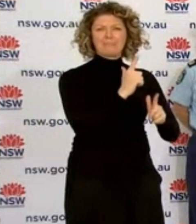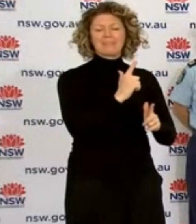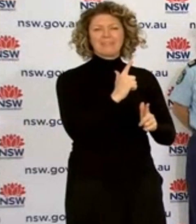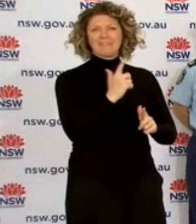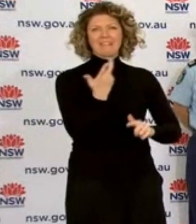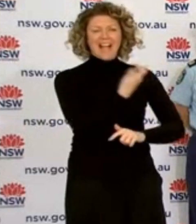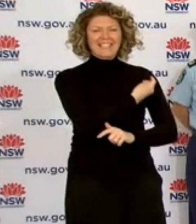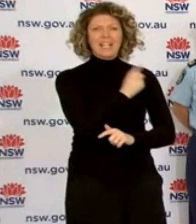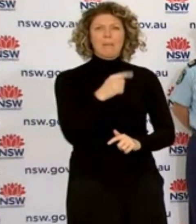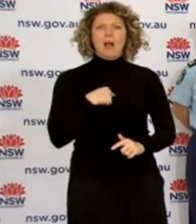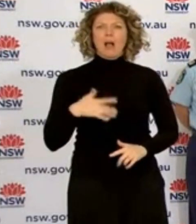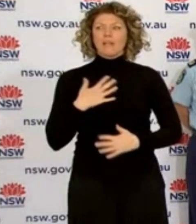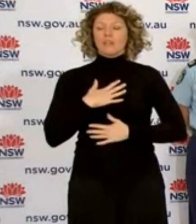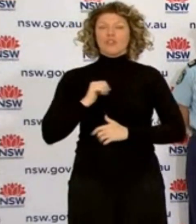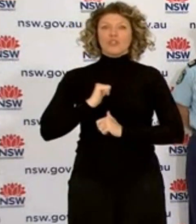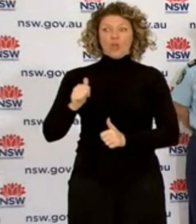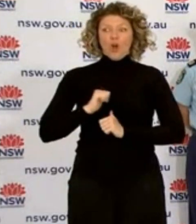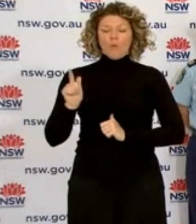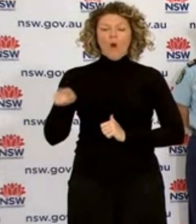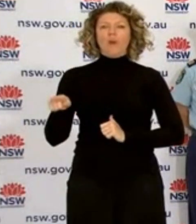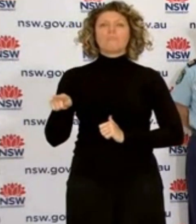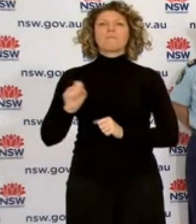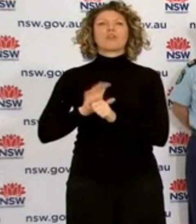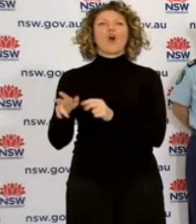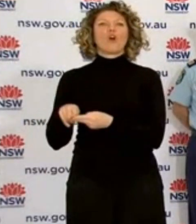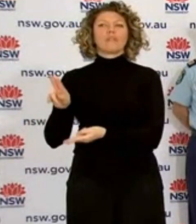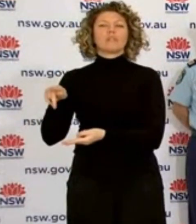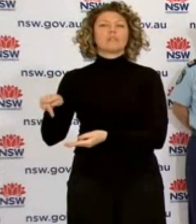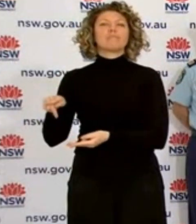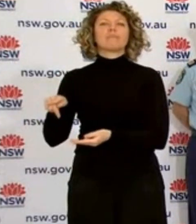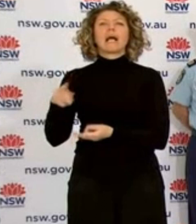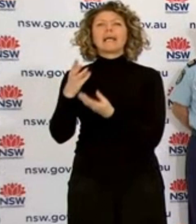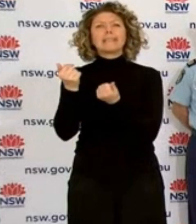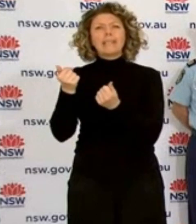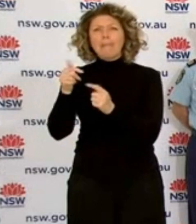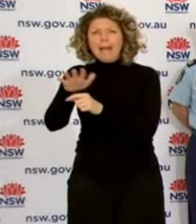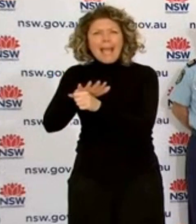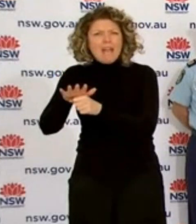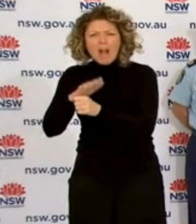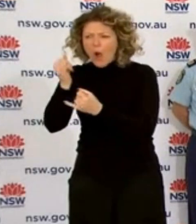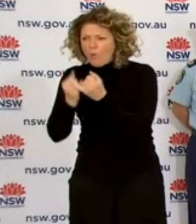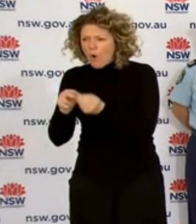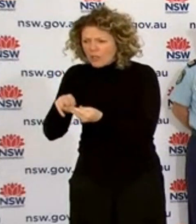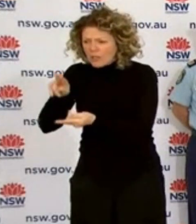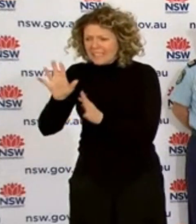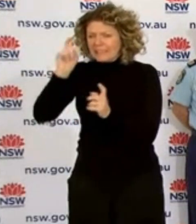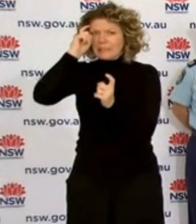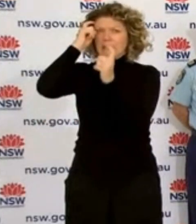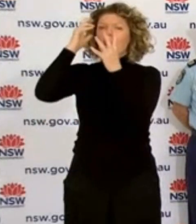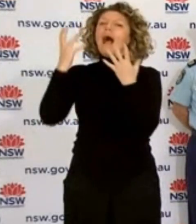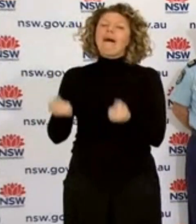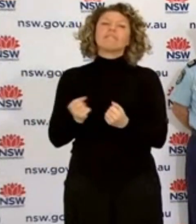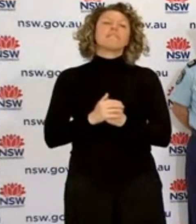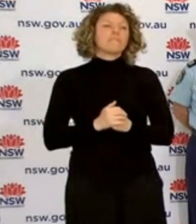every day is seeing the trajectory of those cases go up in certain communities. And we can't afford to let that happen. That has to come